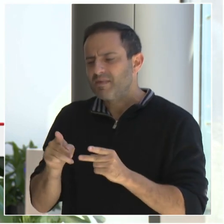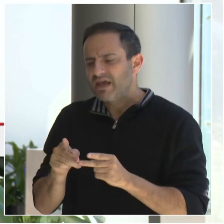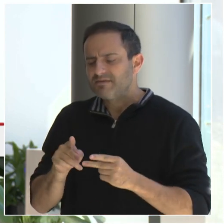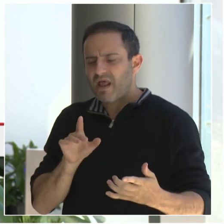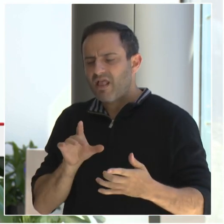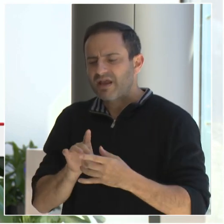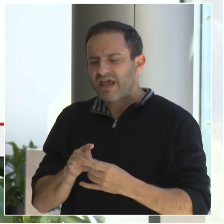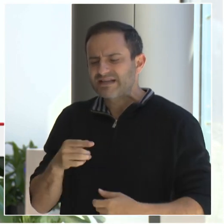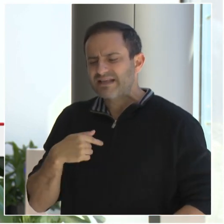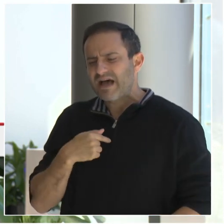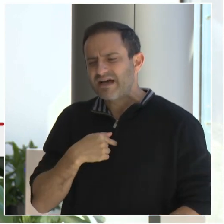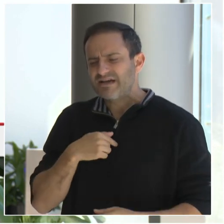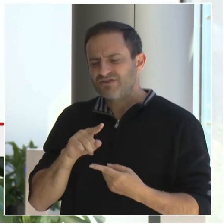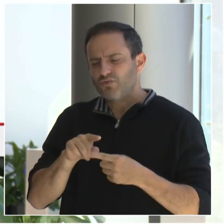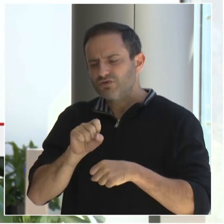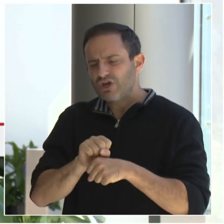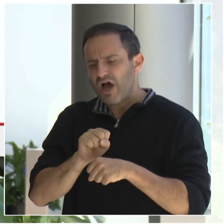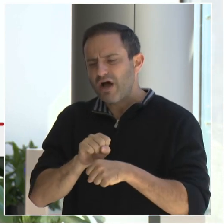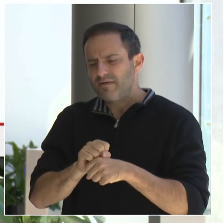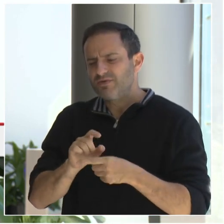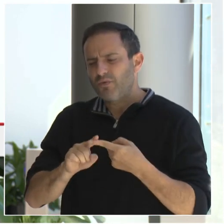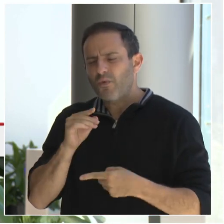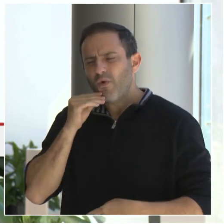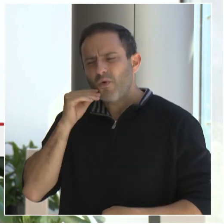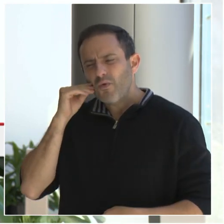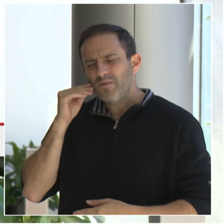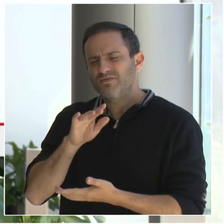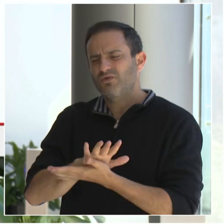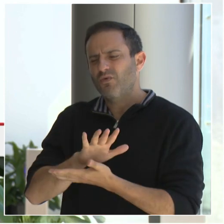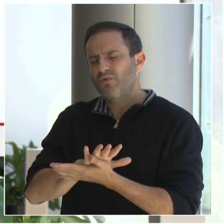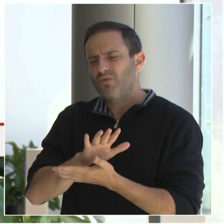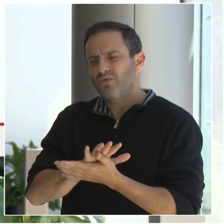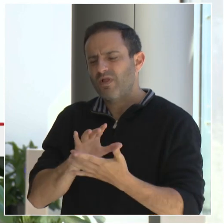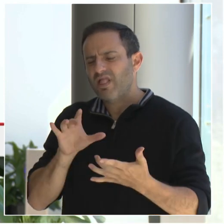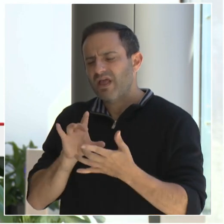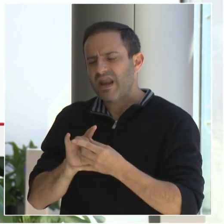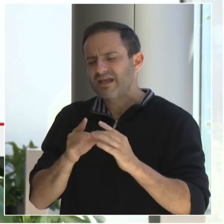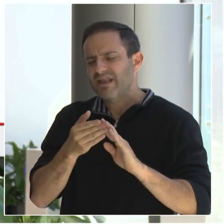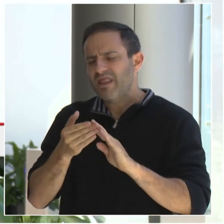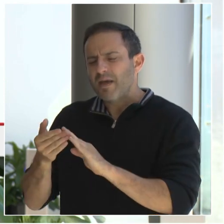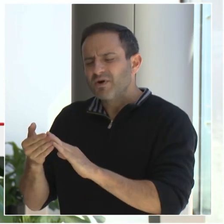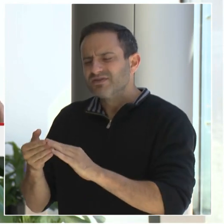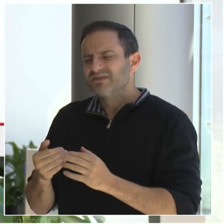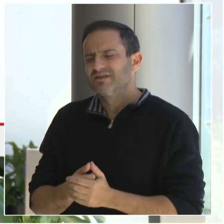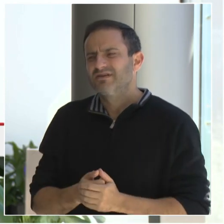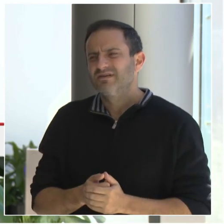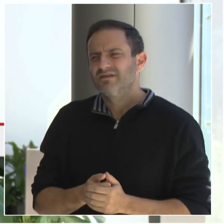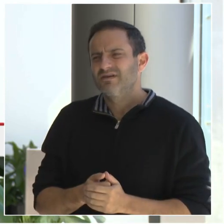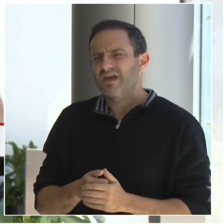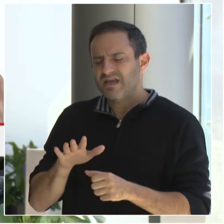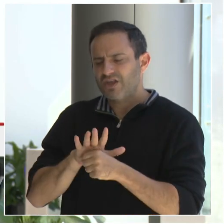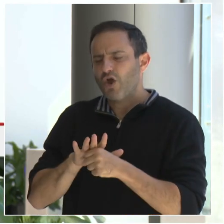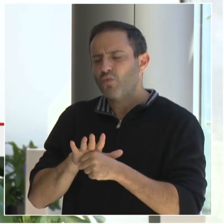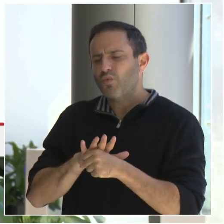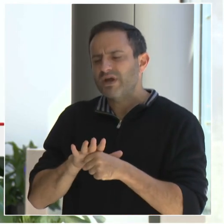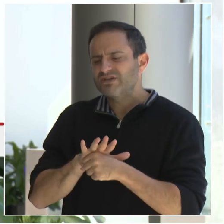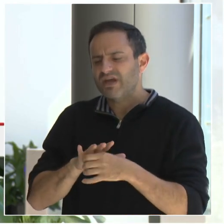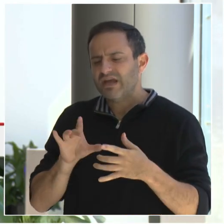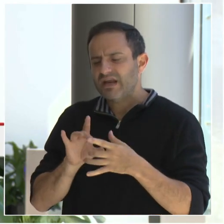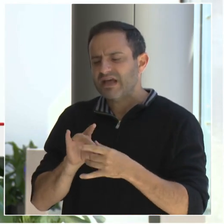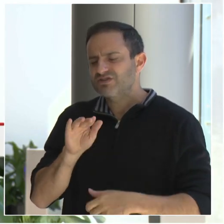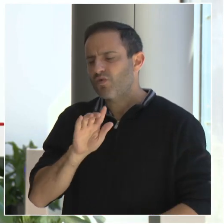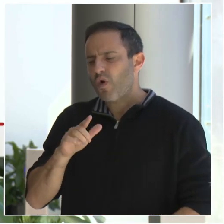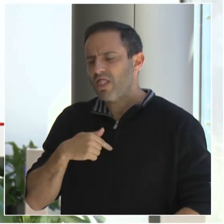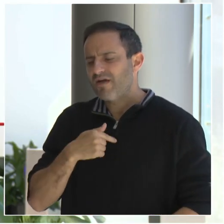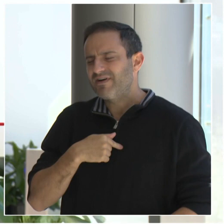connects us. It connects us to our jobs, to our homes, to school. It connects our neighborhoods to one another. And as a region, WMATA connects all of us. And so